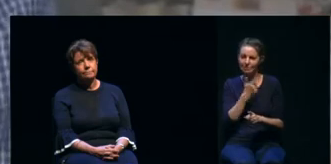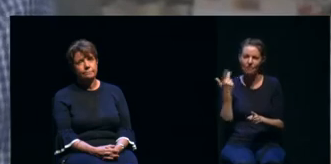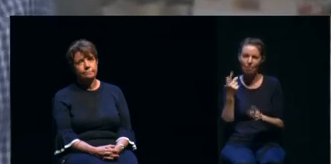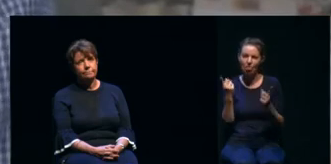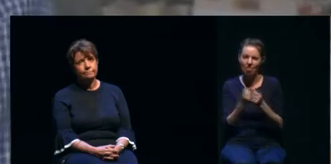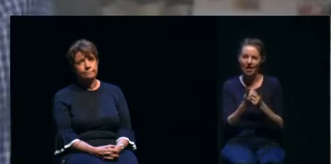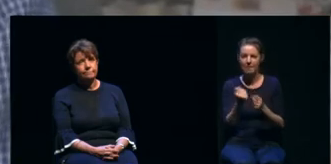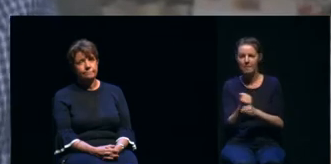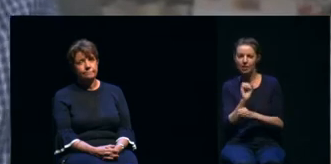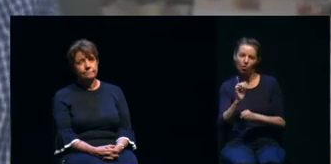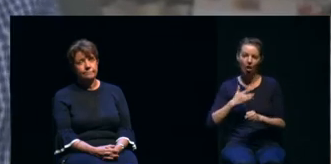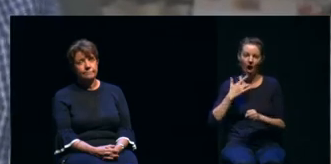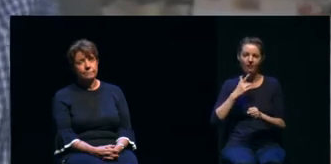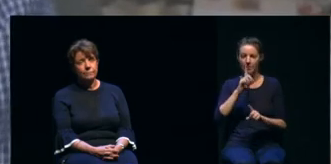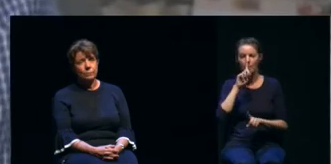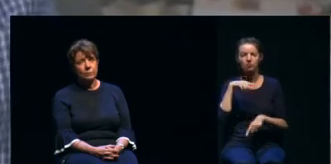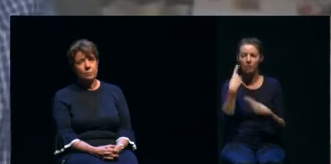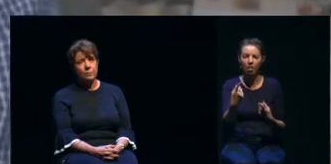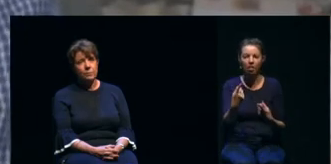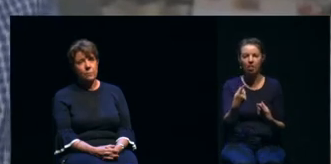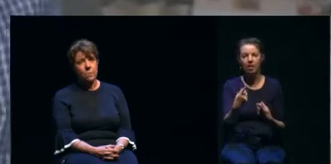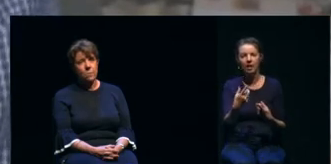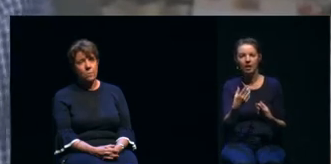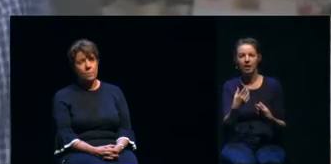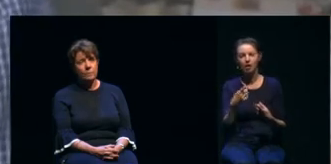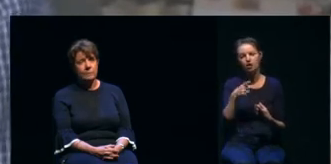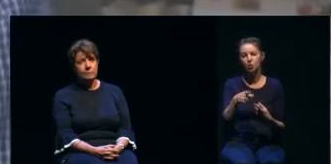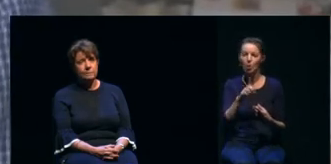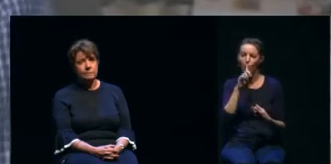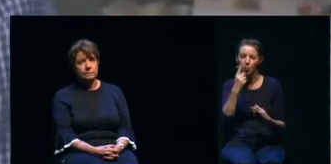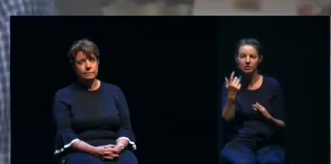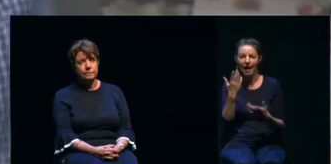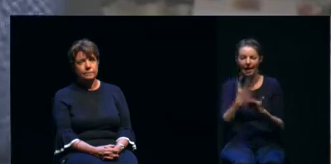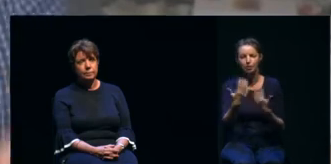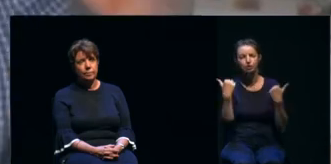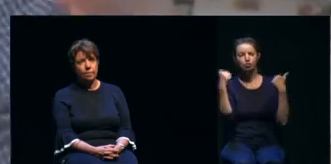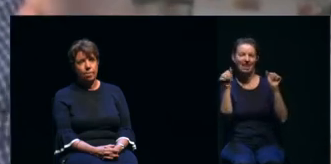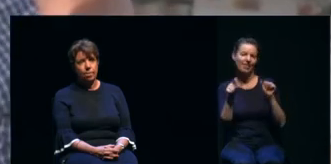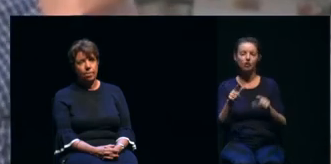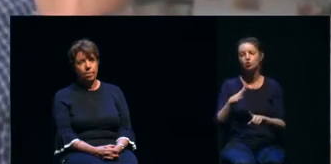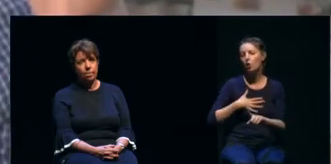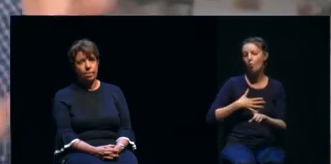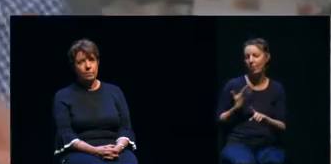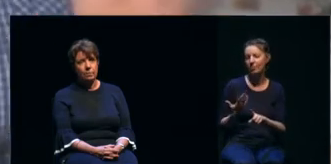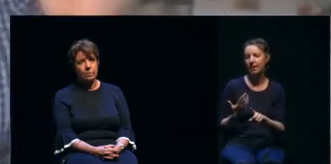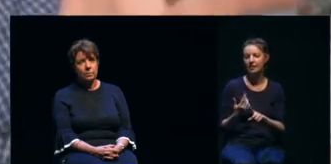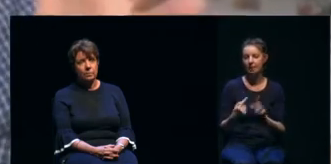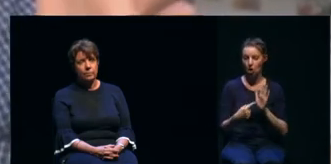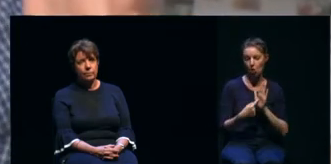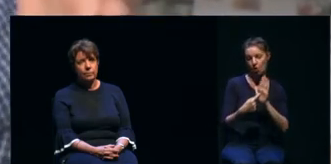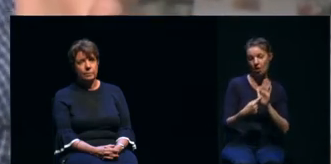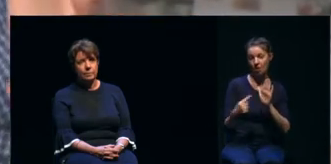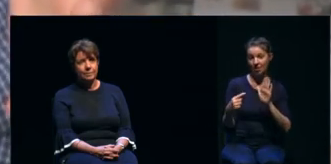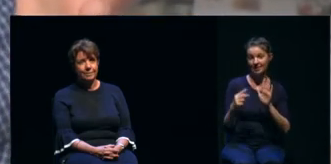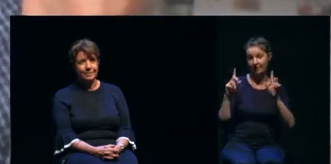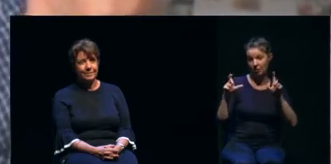this idea of unrealistic images. In order to be able to achieve it, you would not be having to eat. It's not something you want. Here's a picture of Lizzo. Let's go and